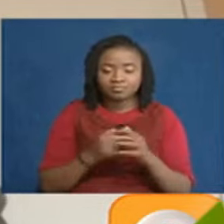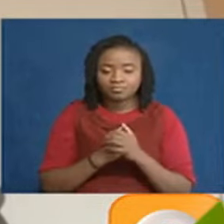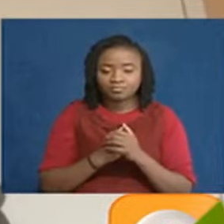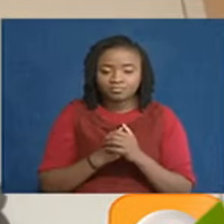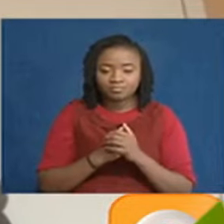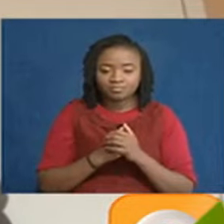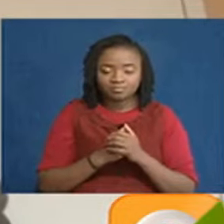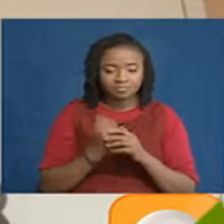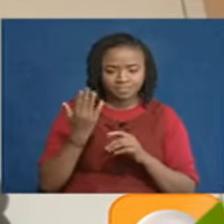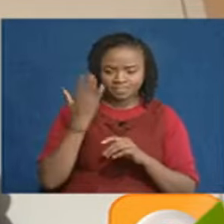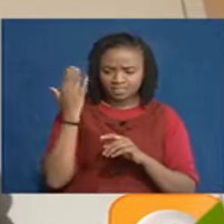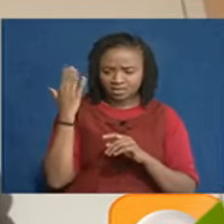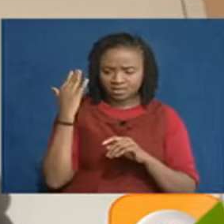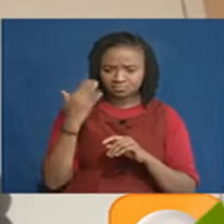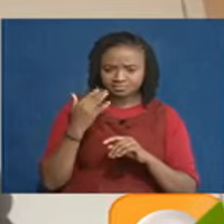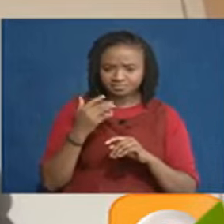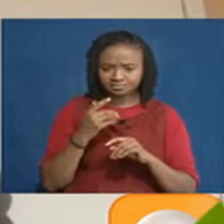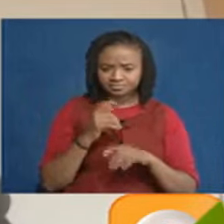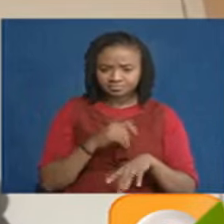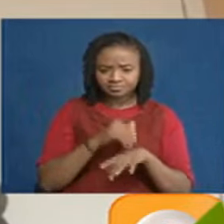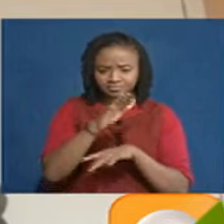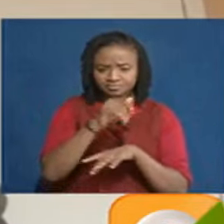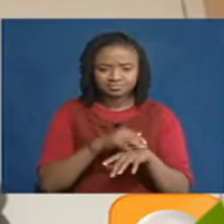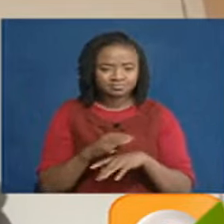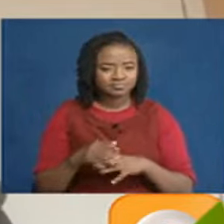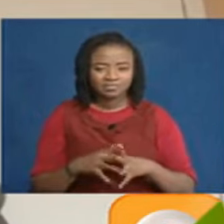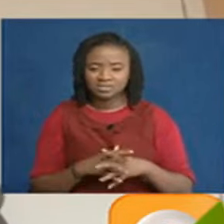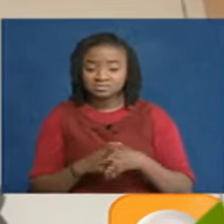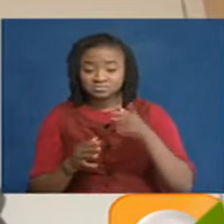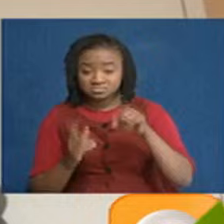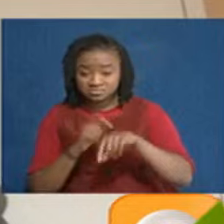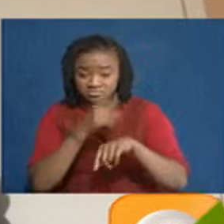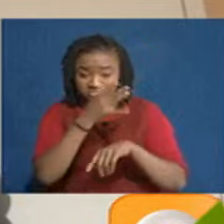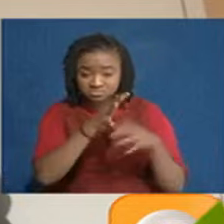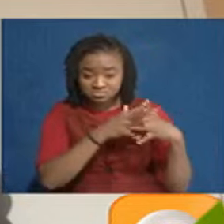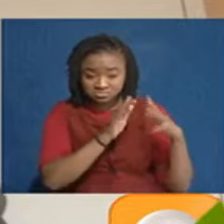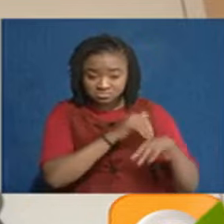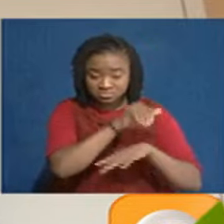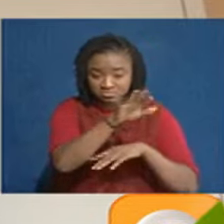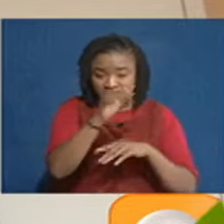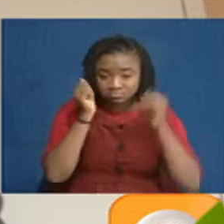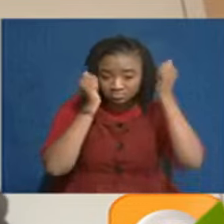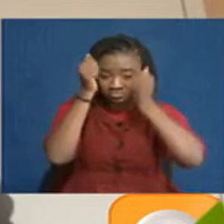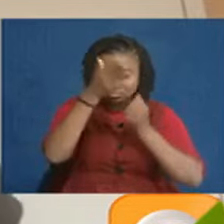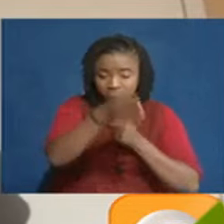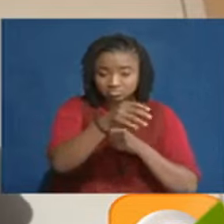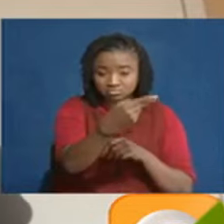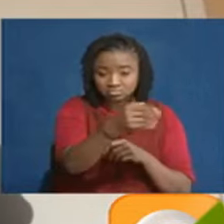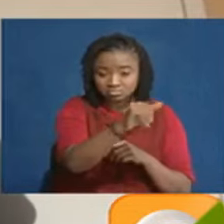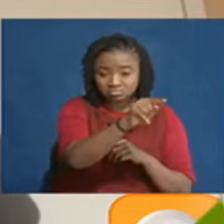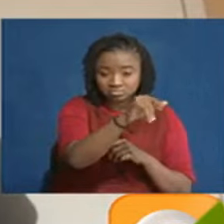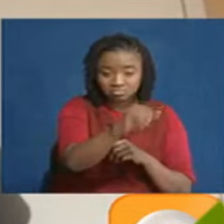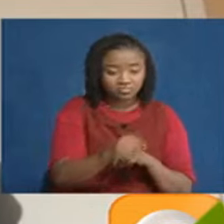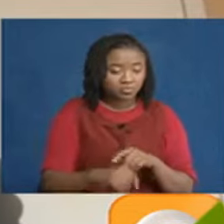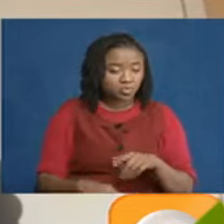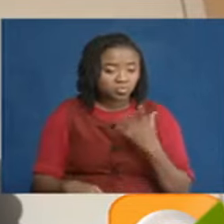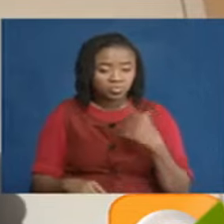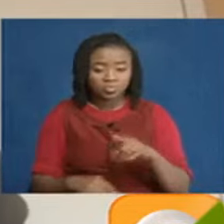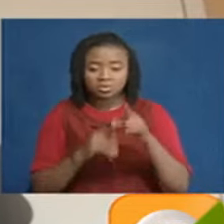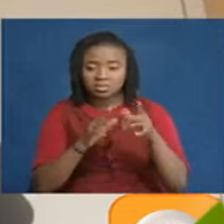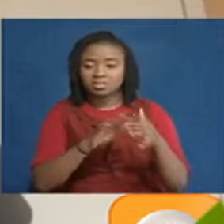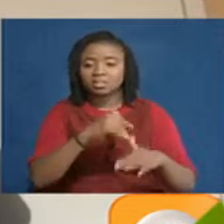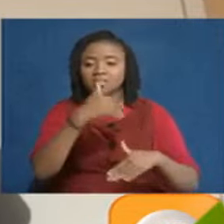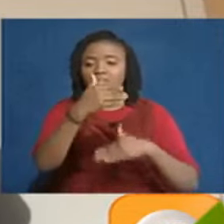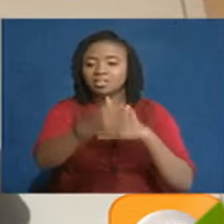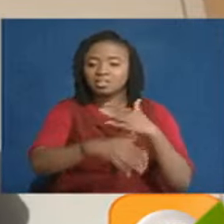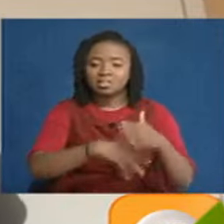Haiti left in very bad conditions. And to this day, there's a massive gap of trust in Haiti when it comes